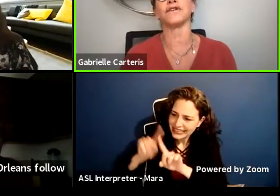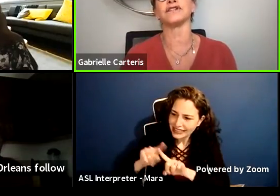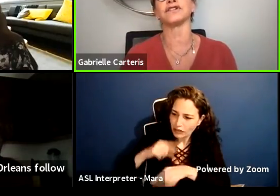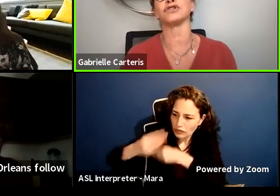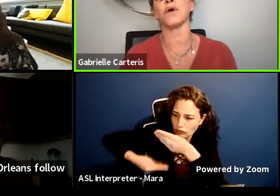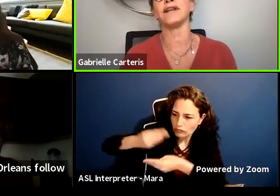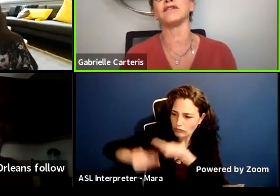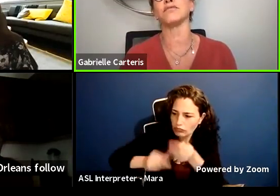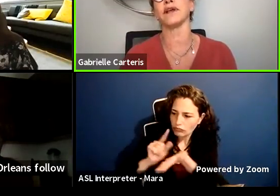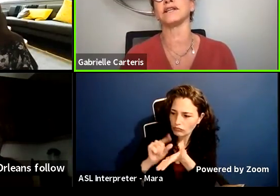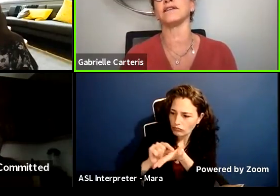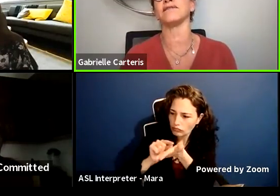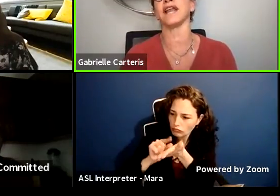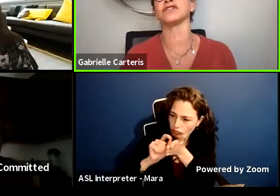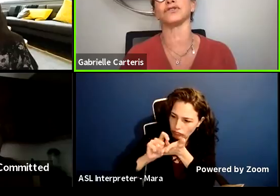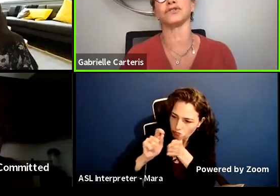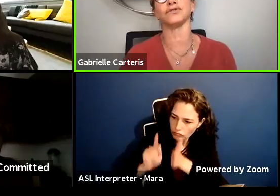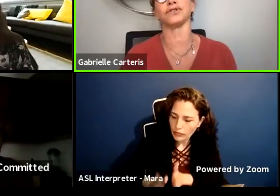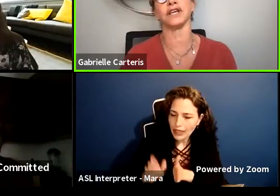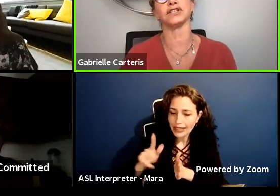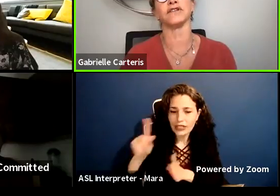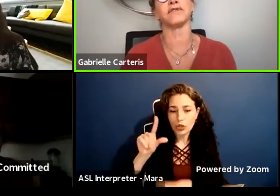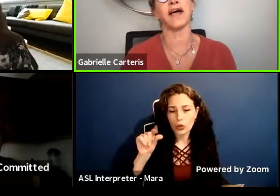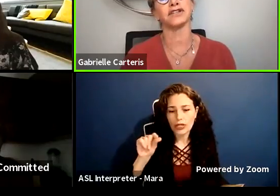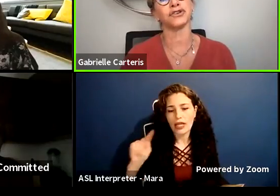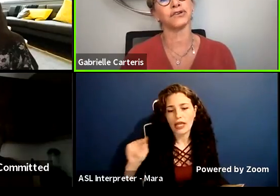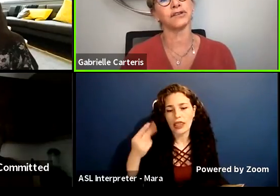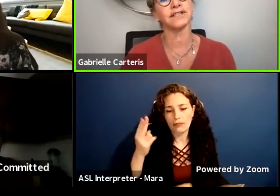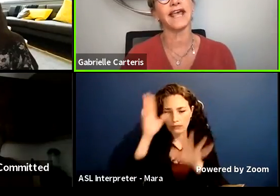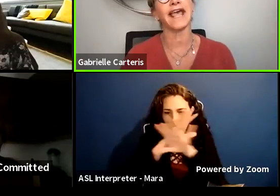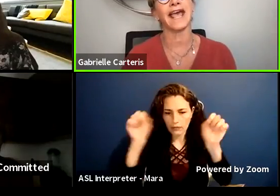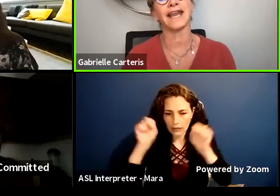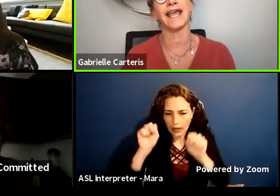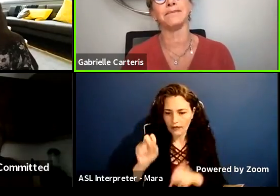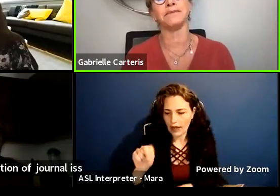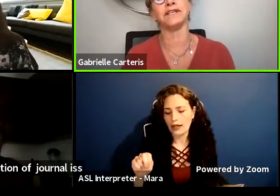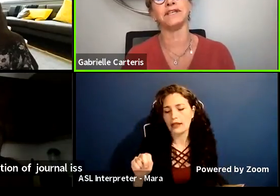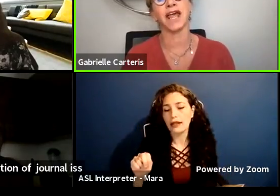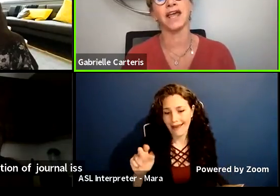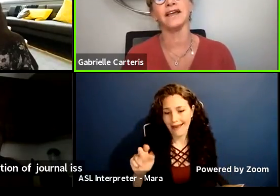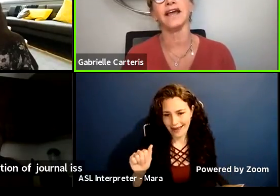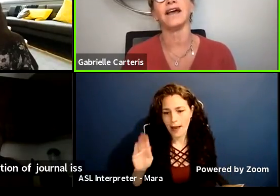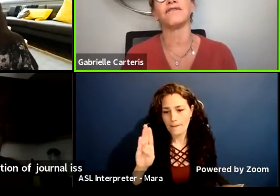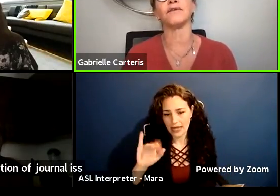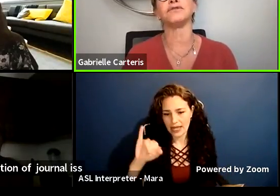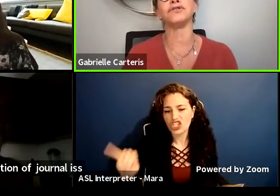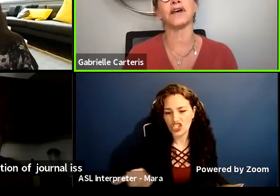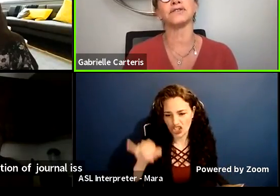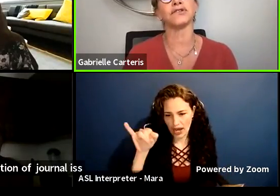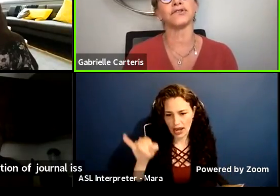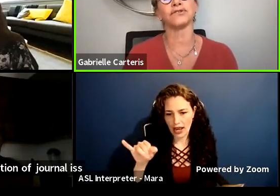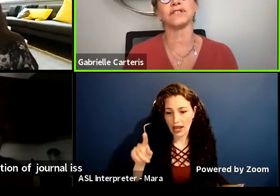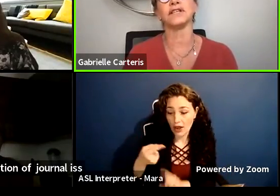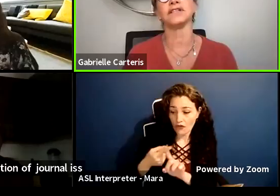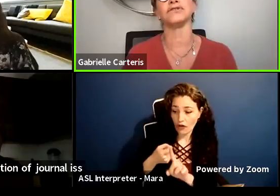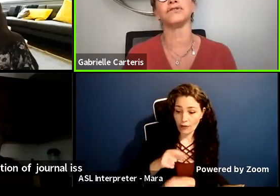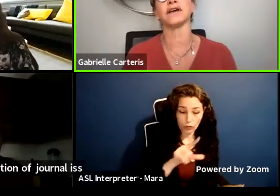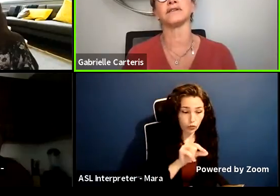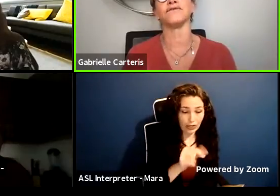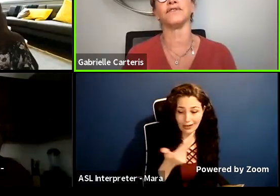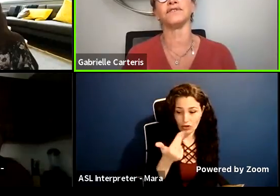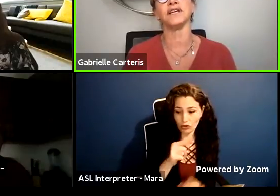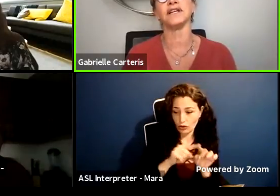He served as the 20th president of the National Association of Black Journalists, NABJ, from 2013